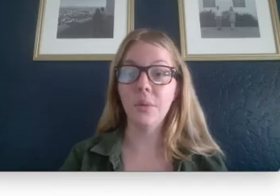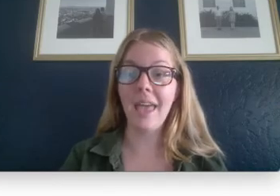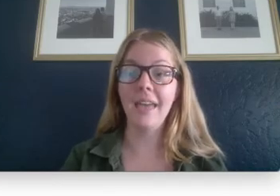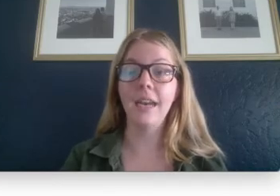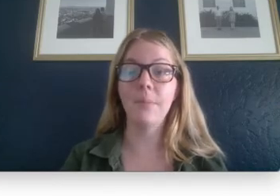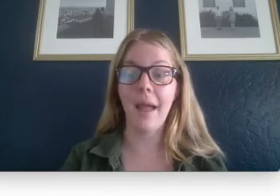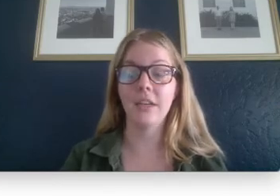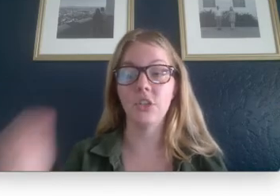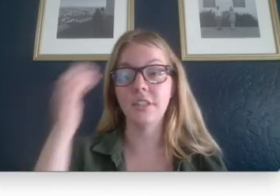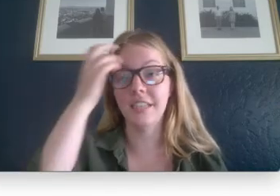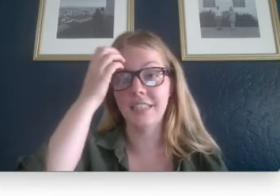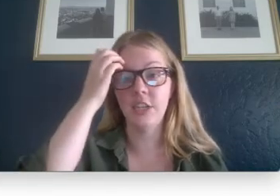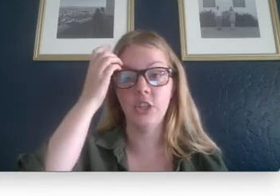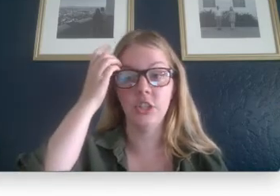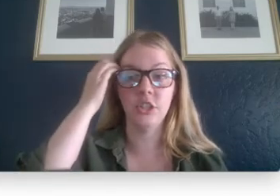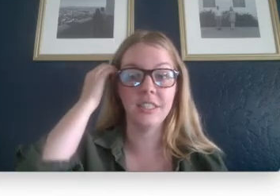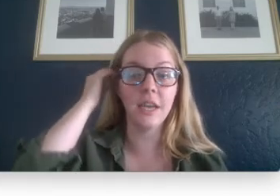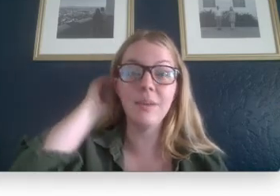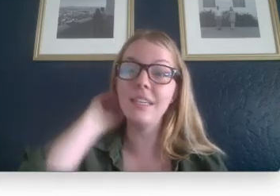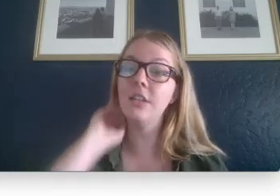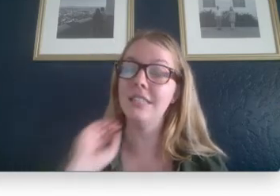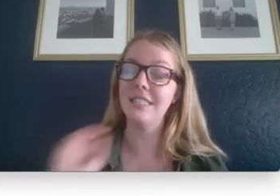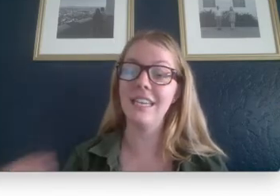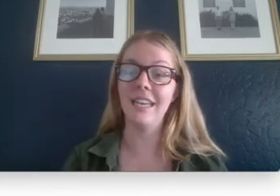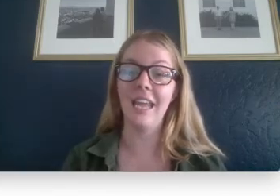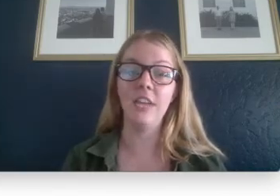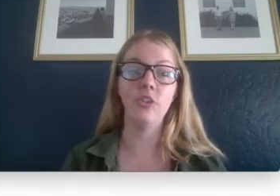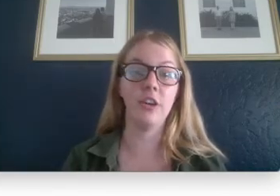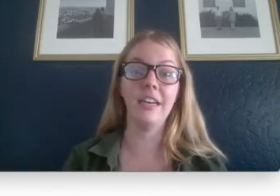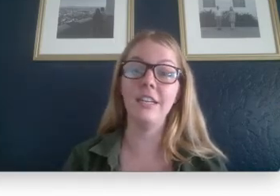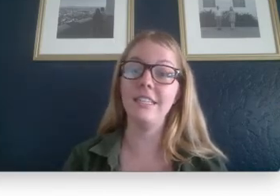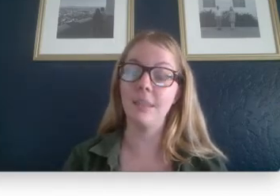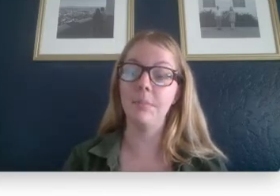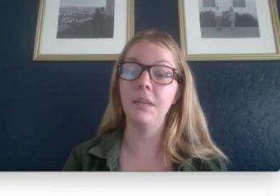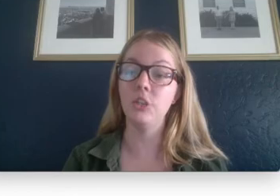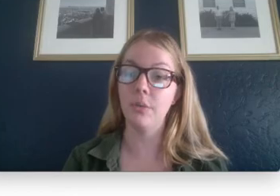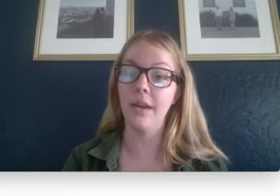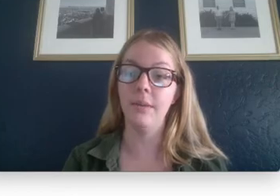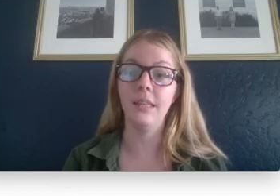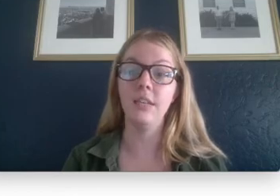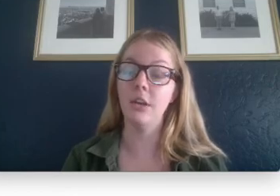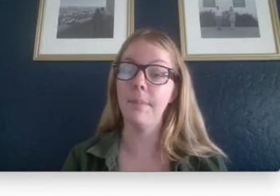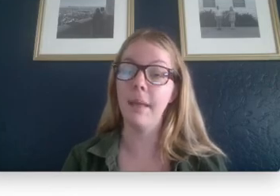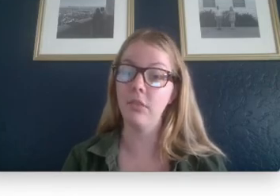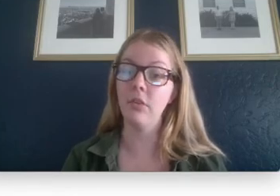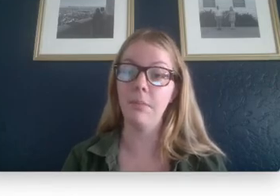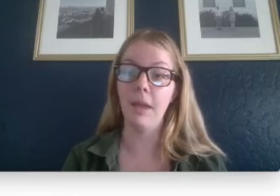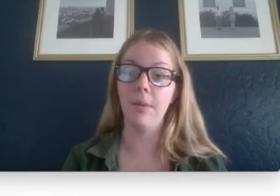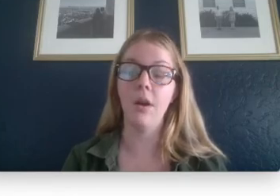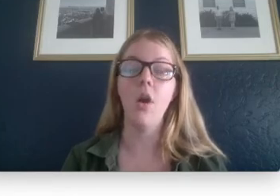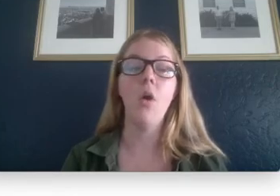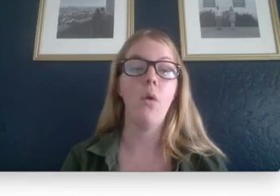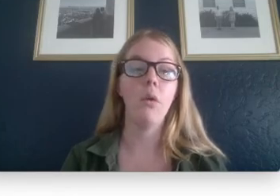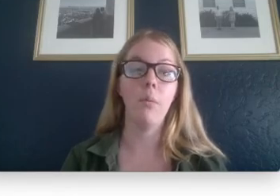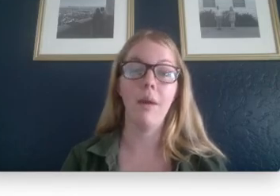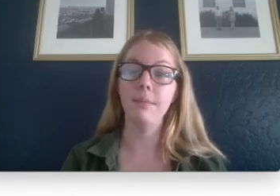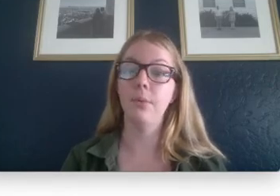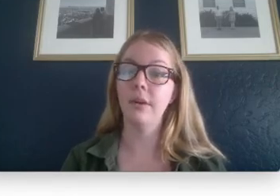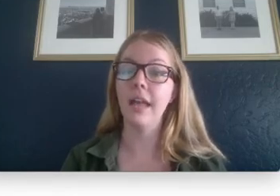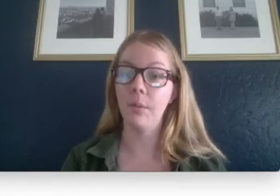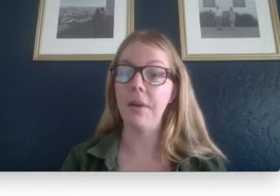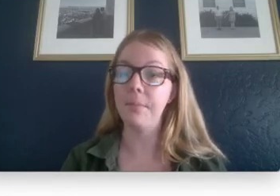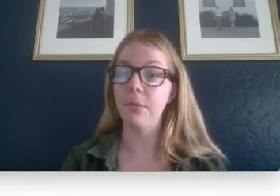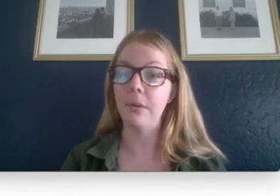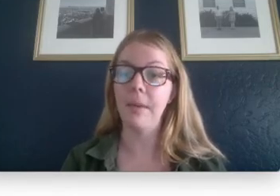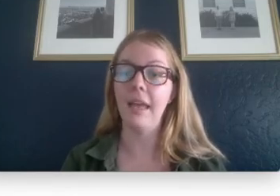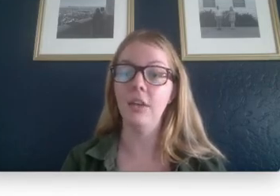Let's go ahead and practice our dictation. Just like we did on C and H, you're going to need something to write with, either a pencil and paper or a whiteboard